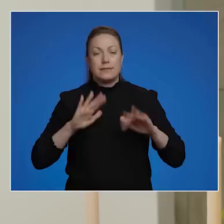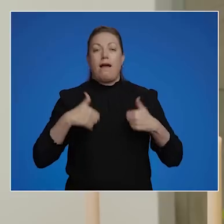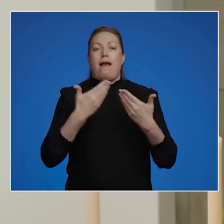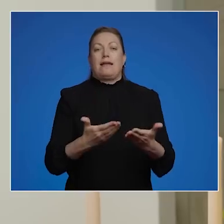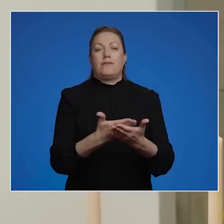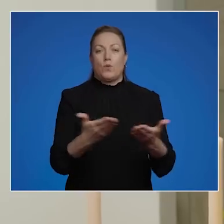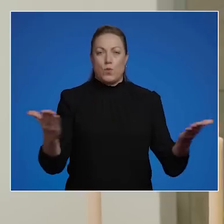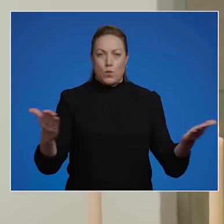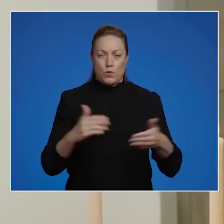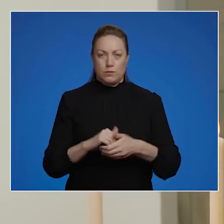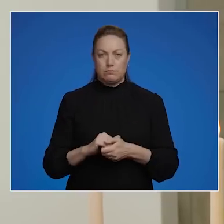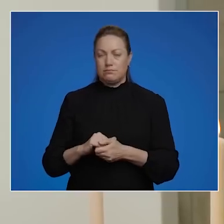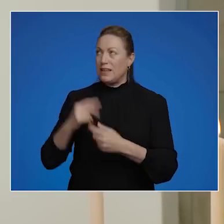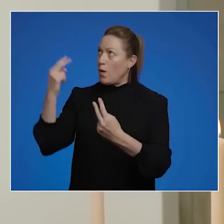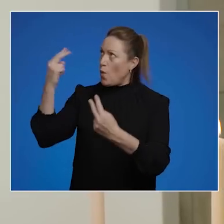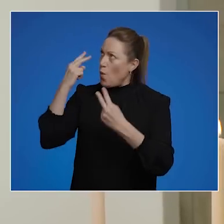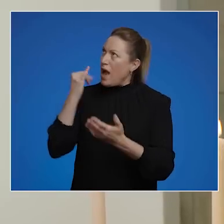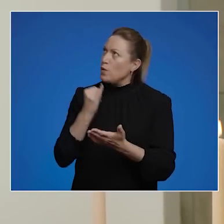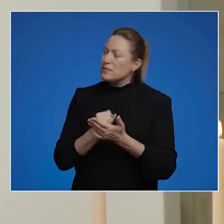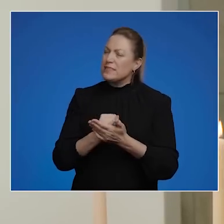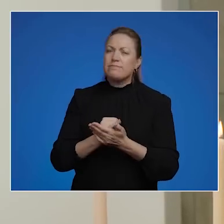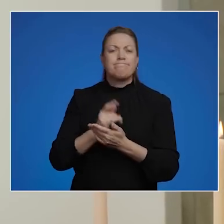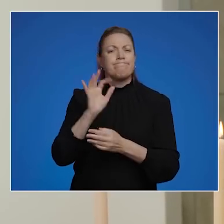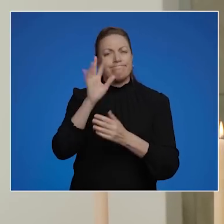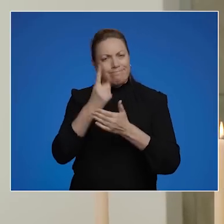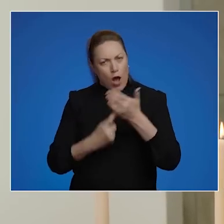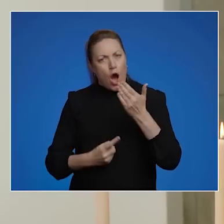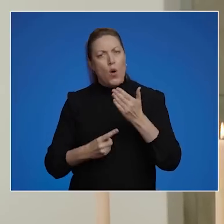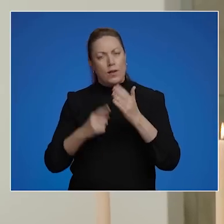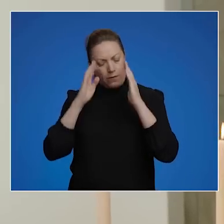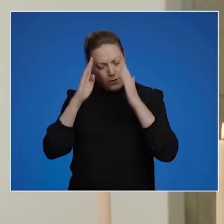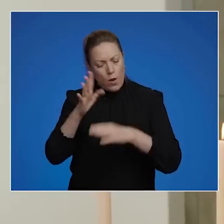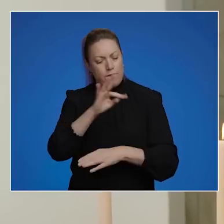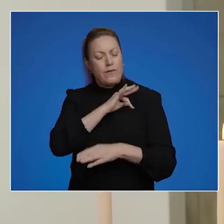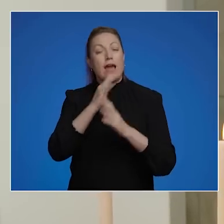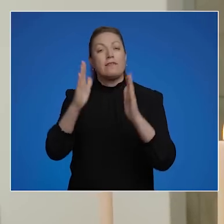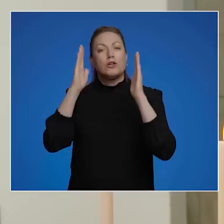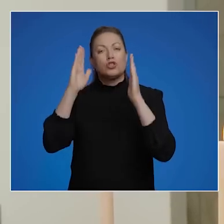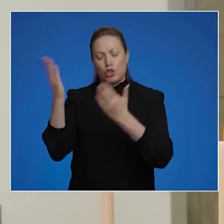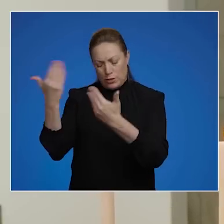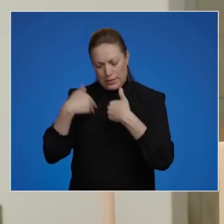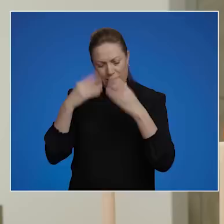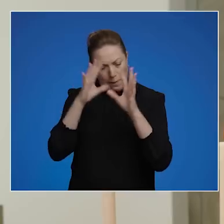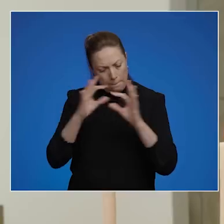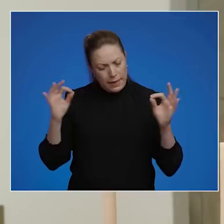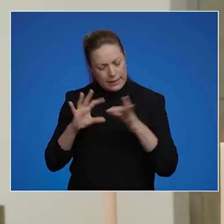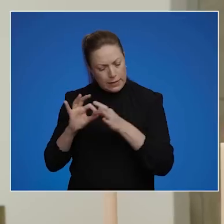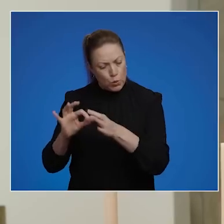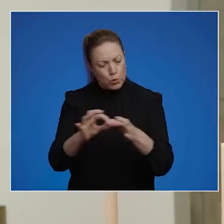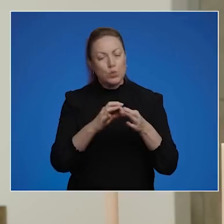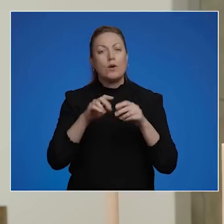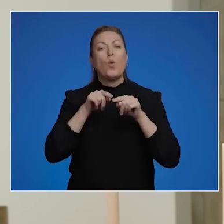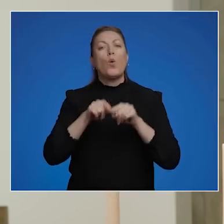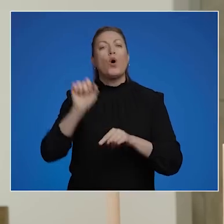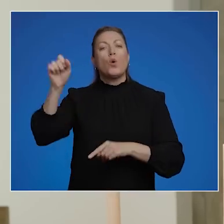Look not on our sins, but on the faith of your church and graciously grant her peace and unity in accordance with your will, who